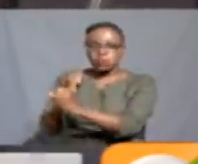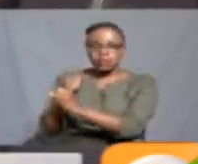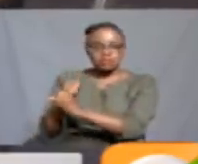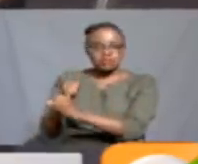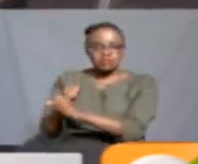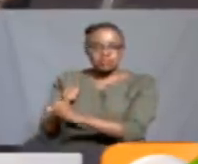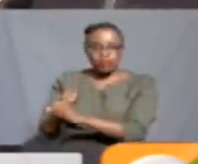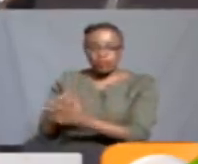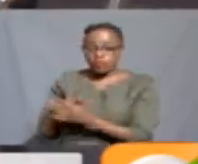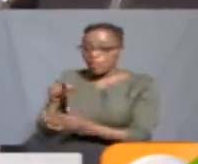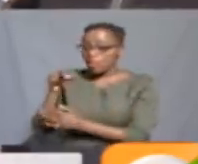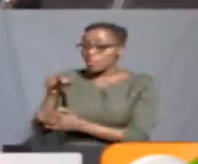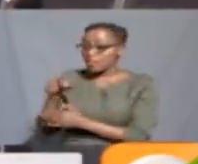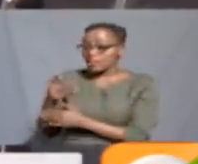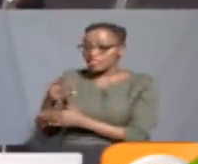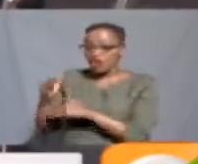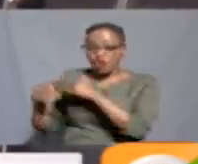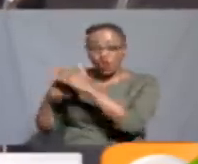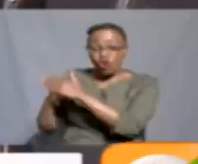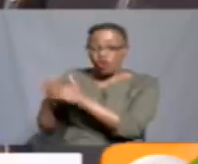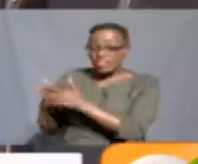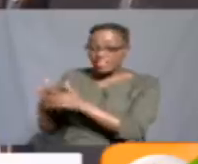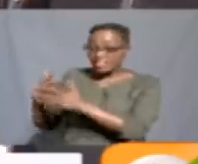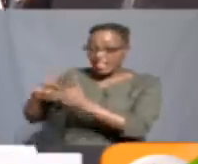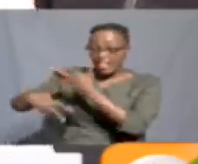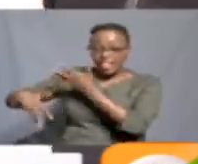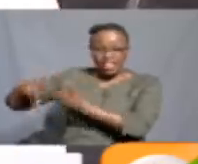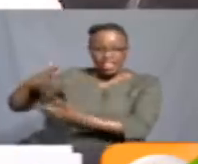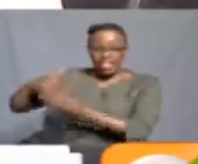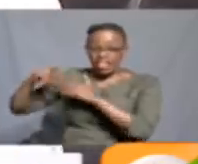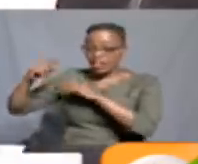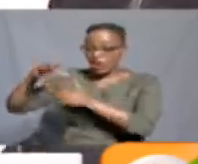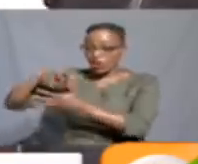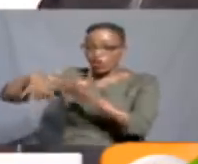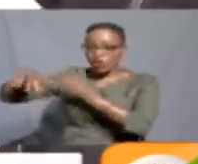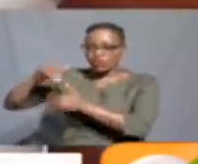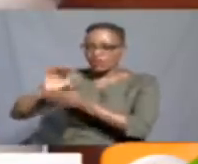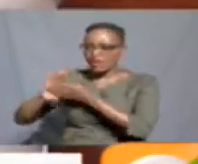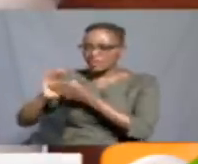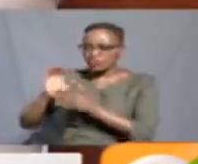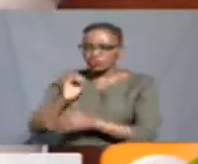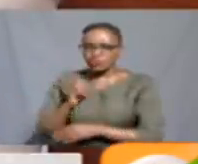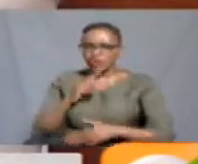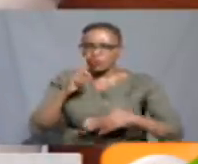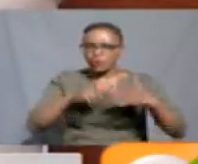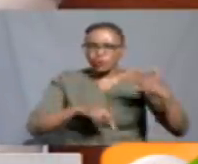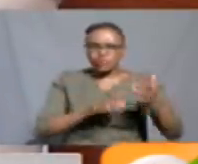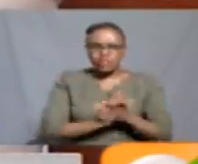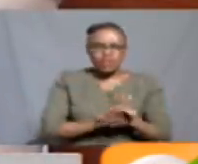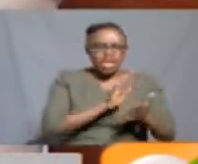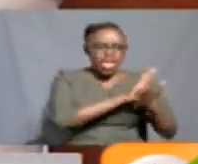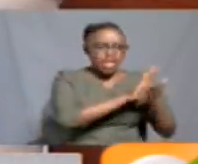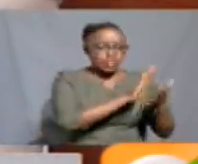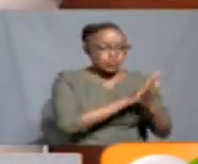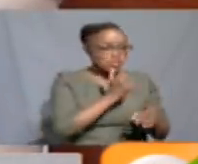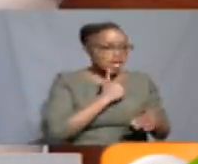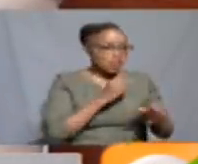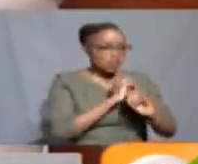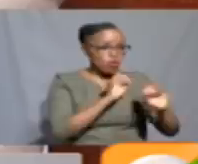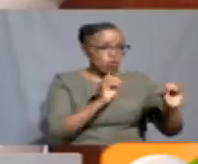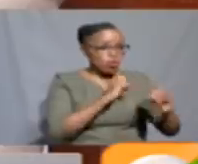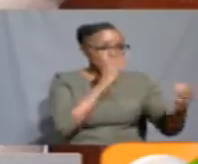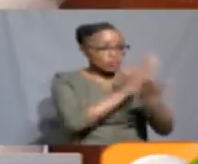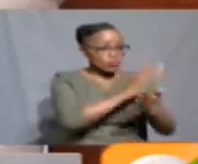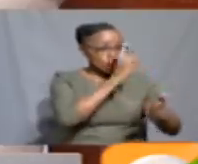works. In all that madness. Yes. Manu, what is our excuse? There's no excuse for us. The only point is